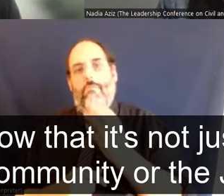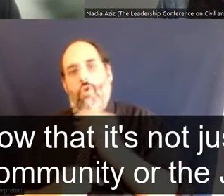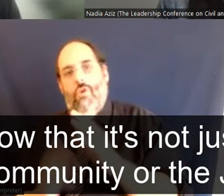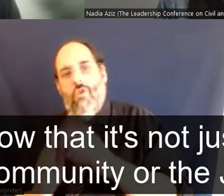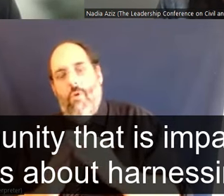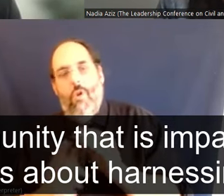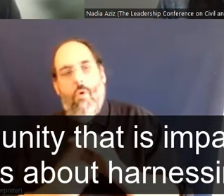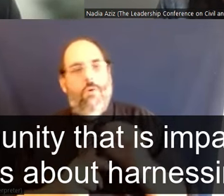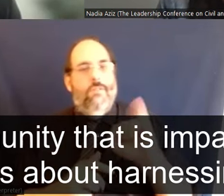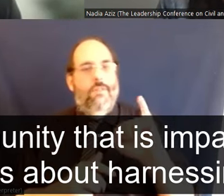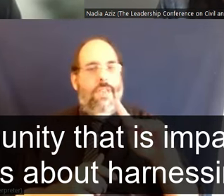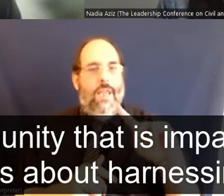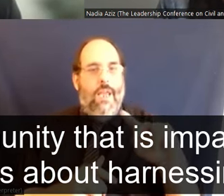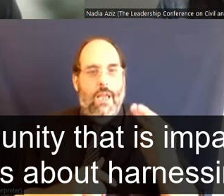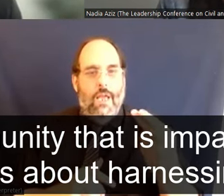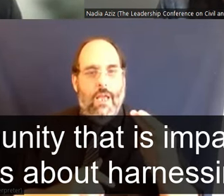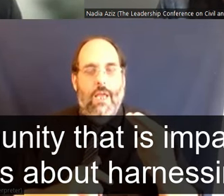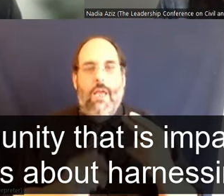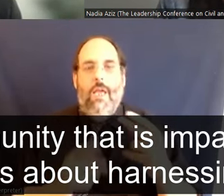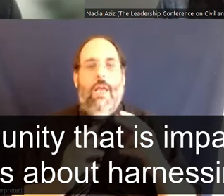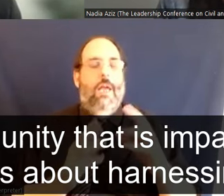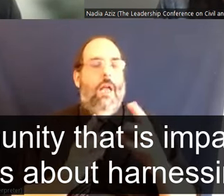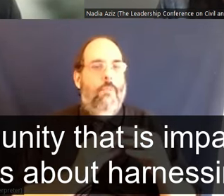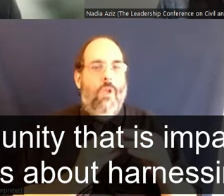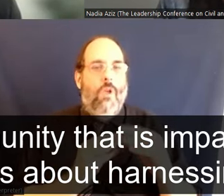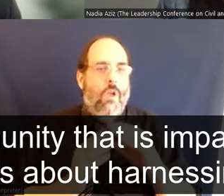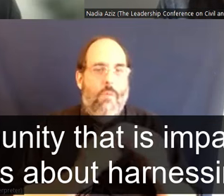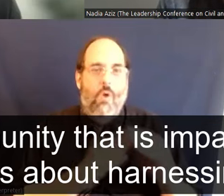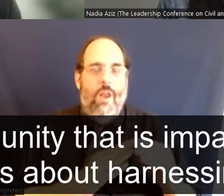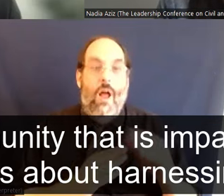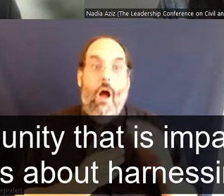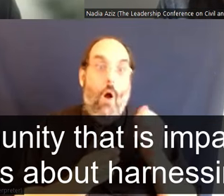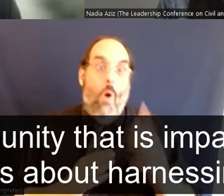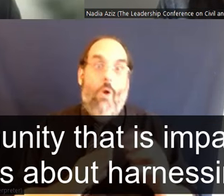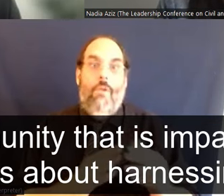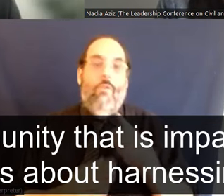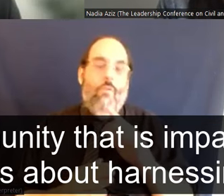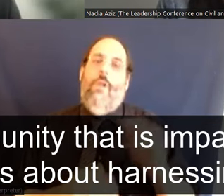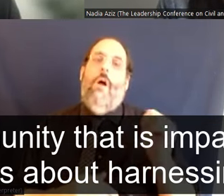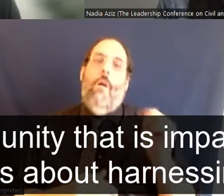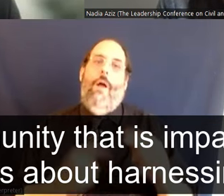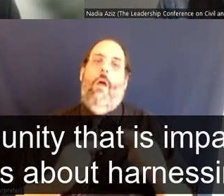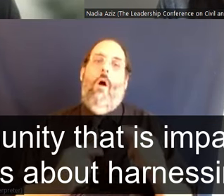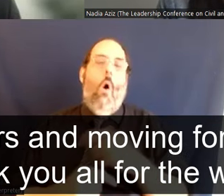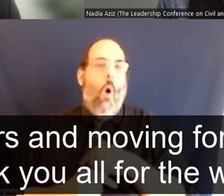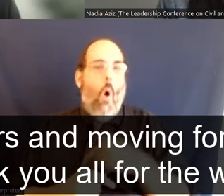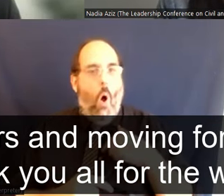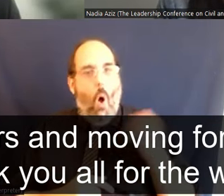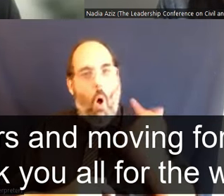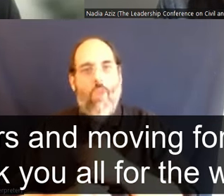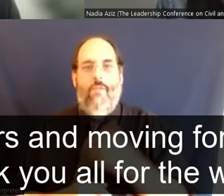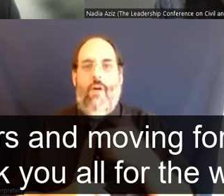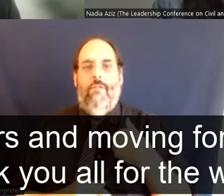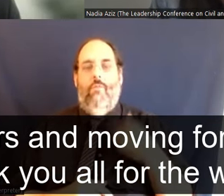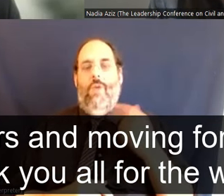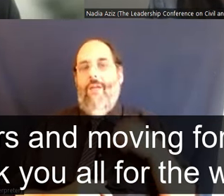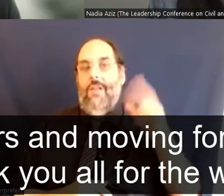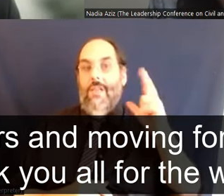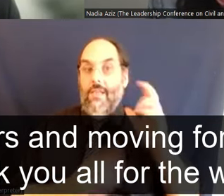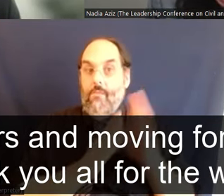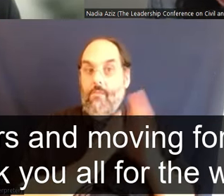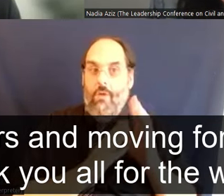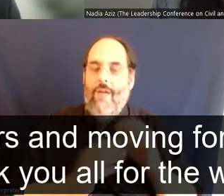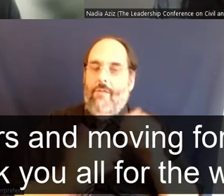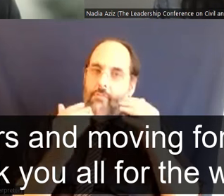or any community that's impacted, but it's all about all of us. And it's about harnessing and listening to those prayers and moving forward in